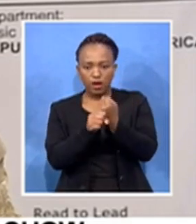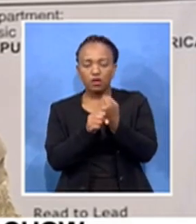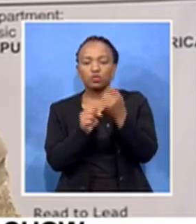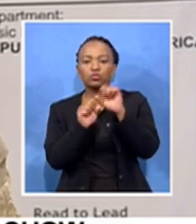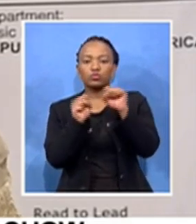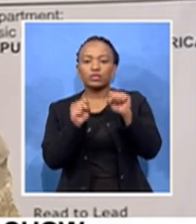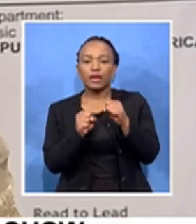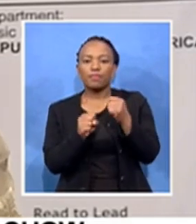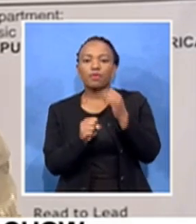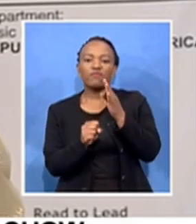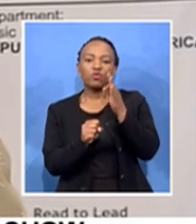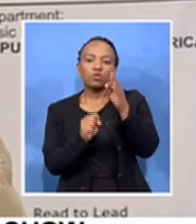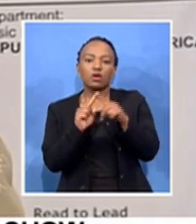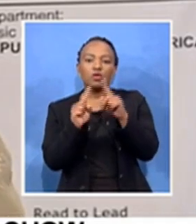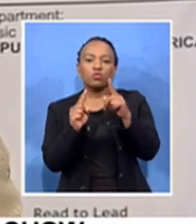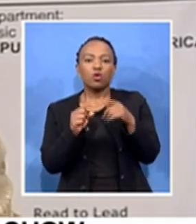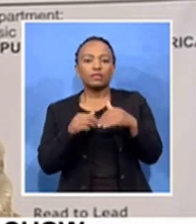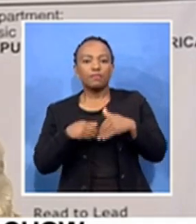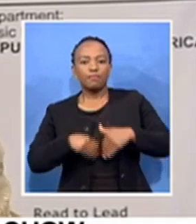of technology.